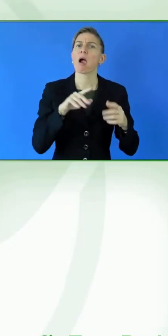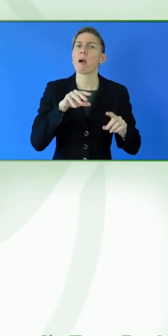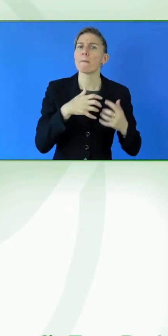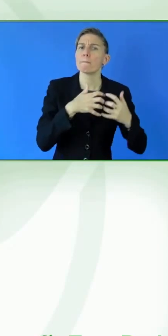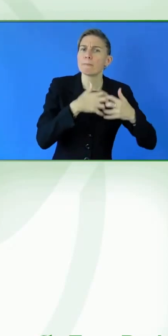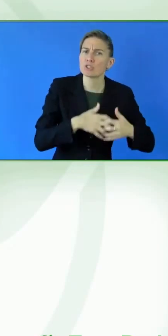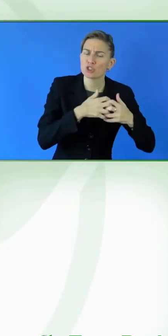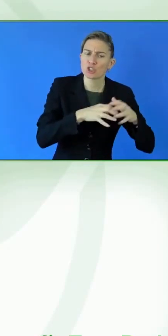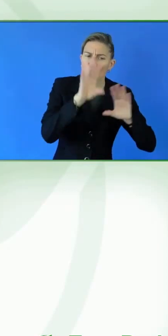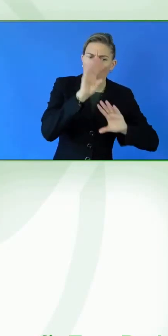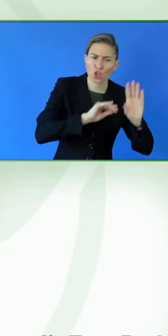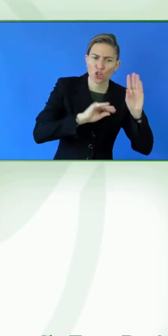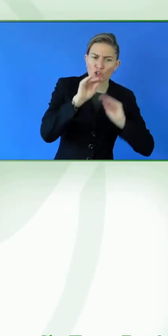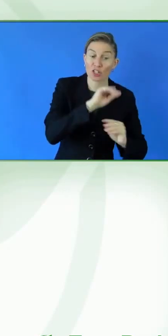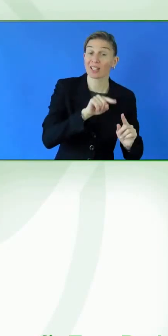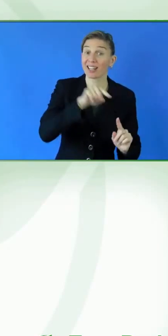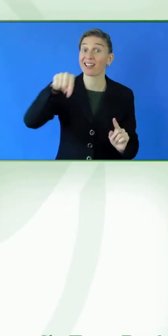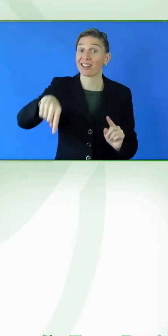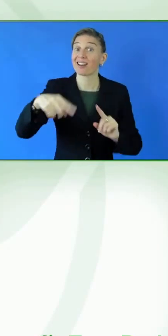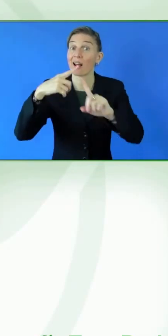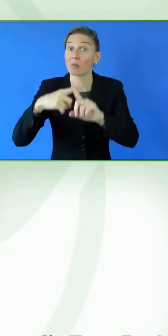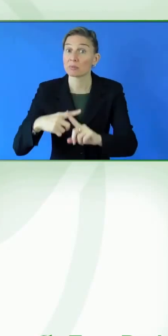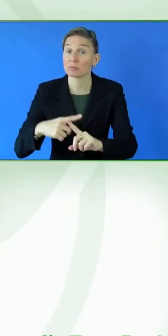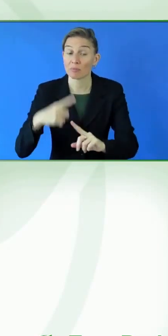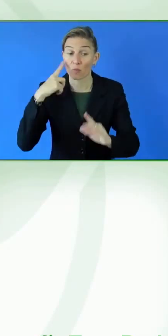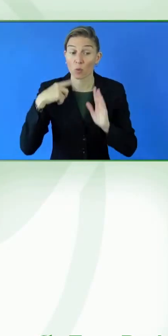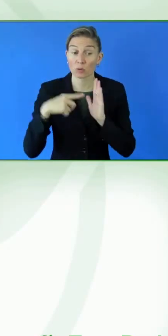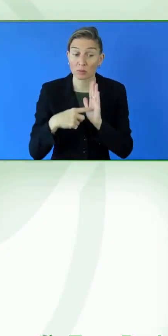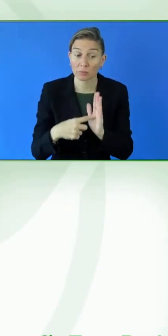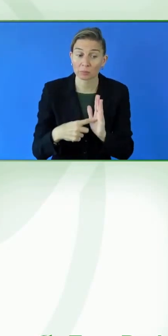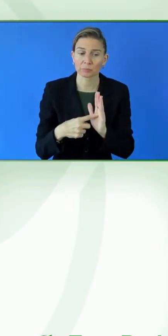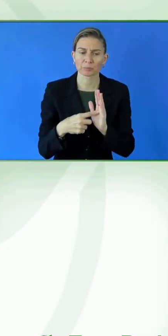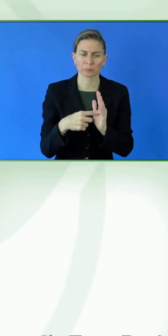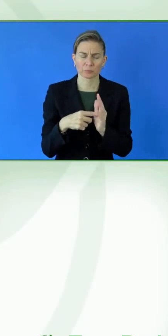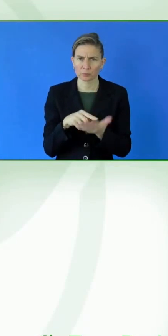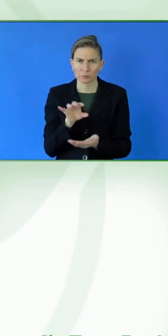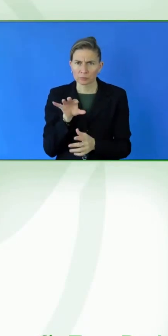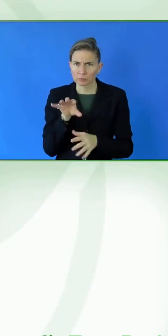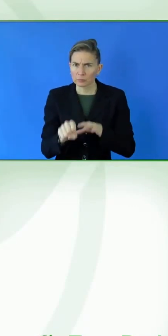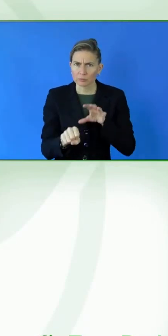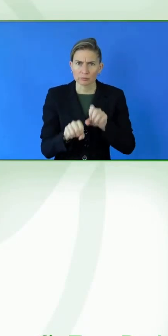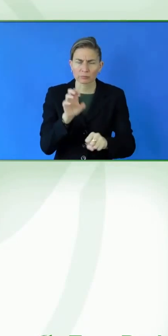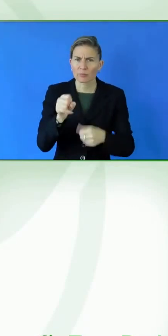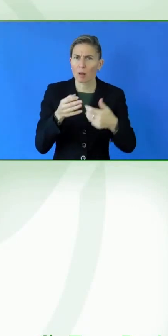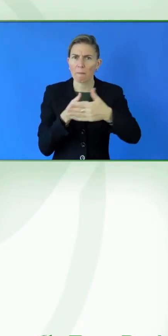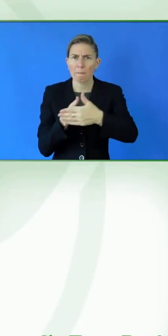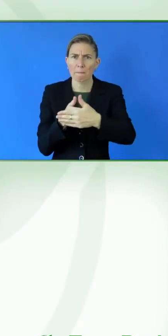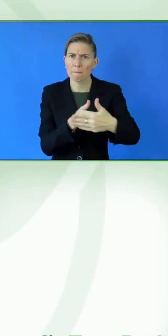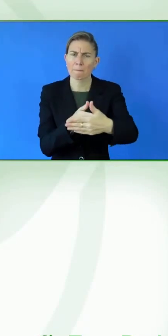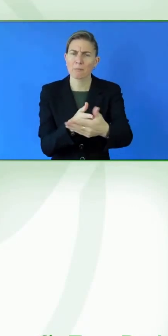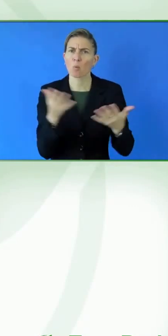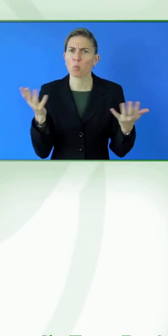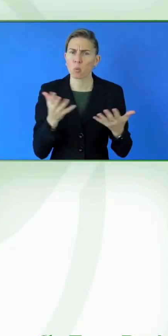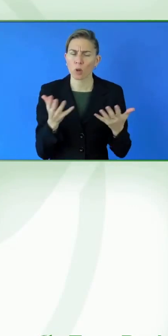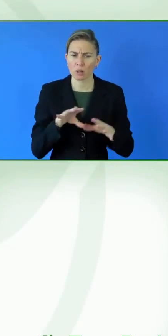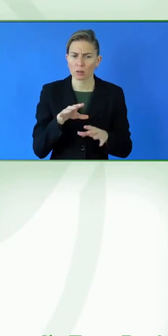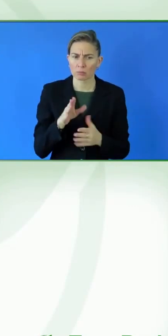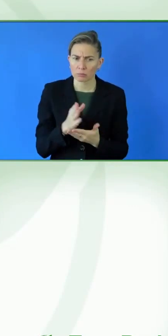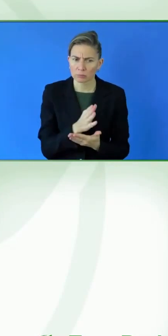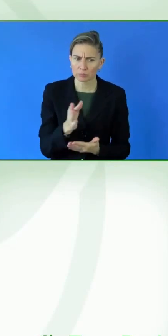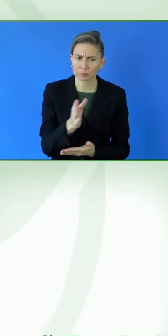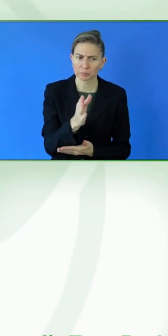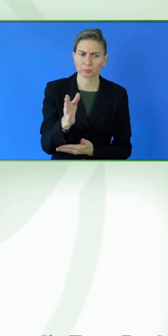identify access barriers in public spaces. We're going to be